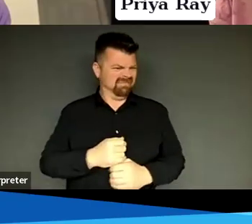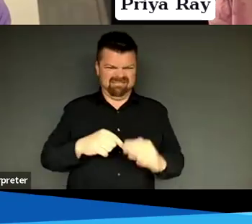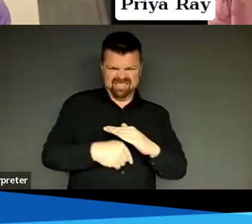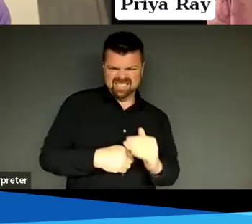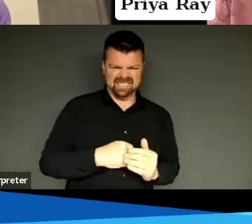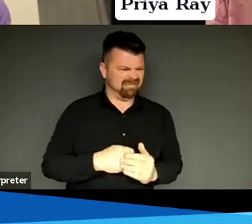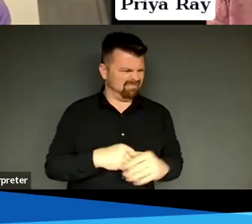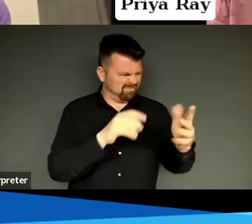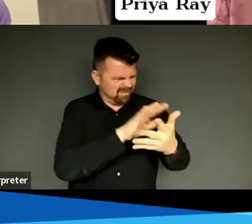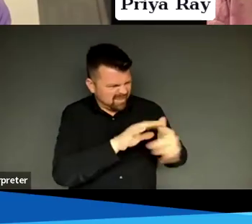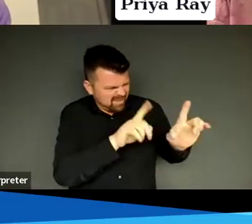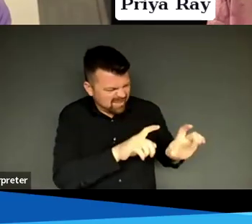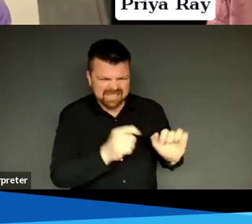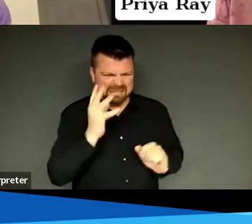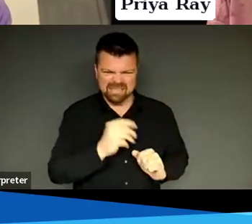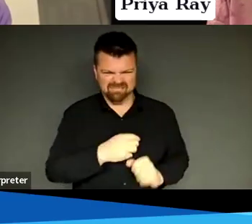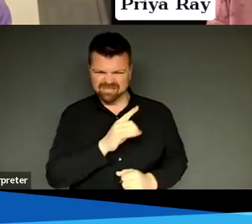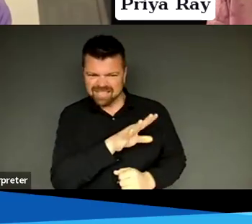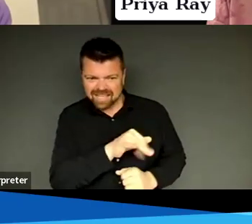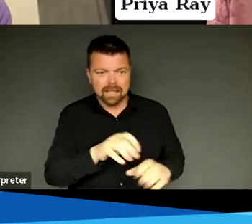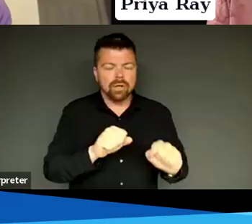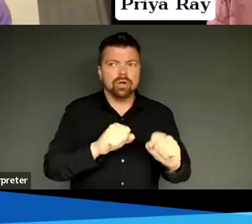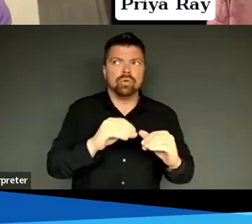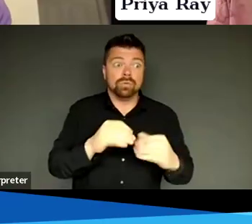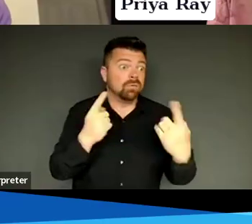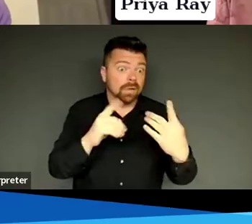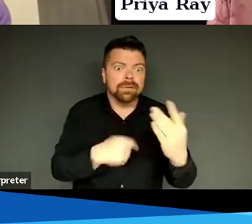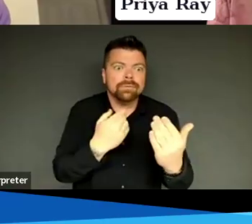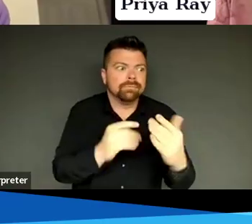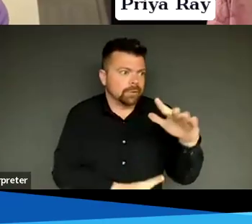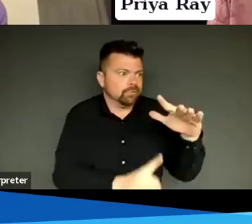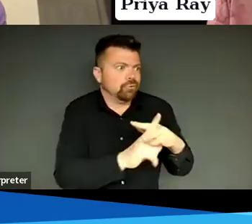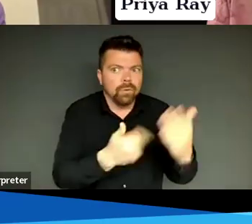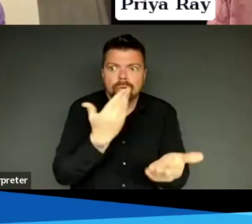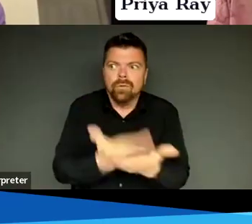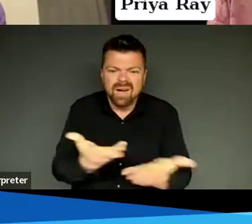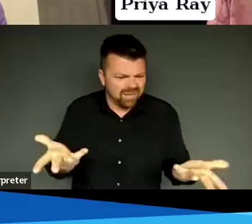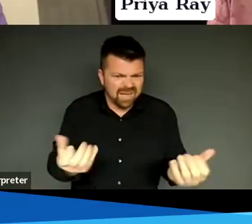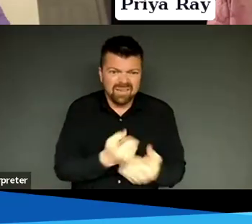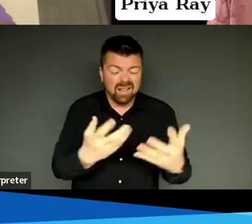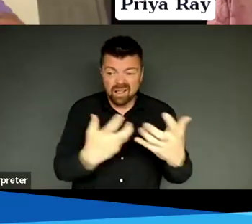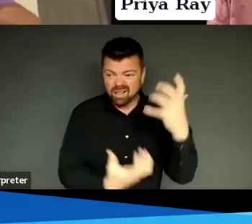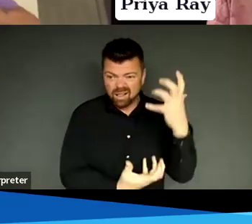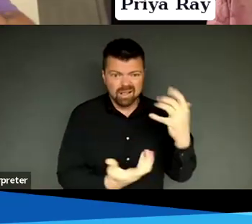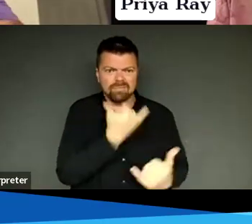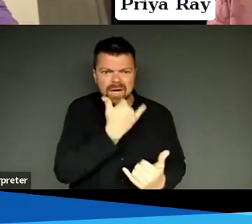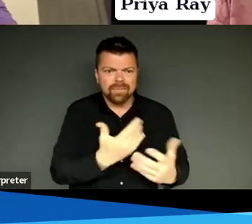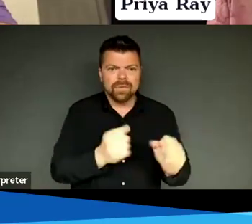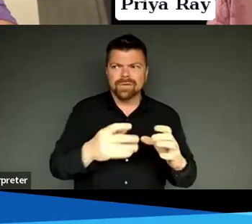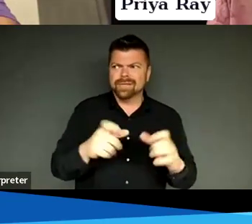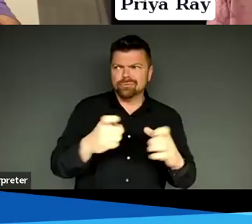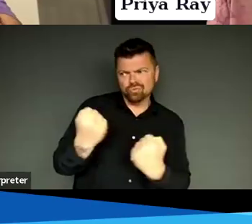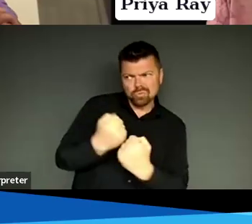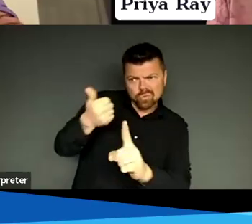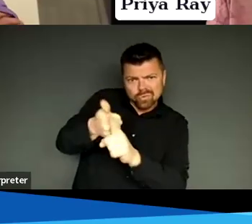it really sucks when you have to be so like out vocal to advocate for yourself